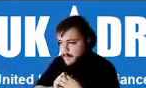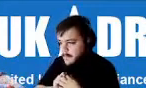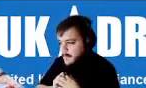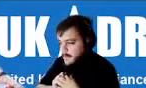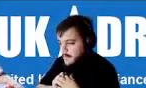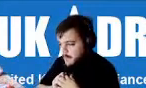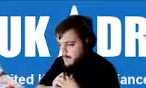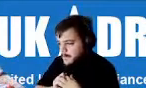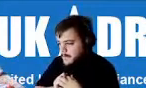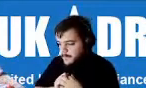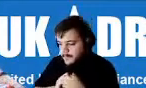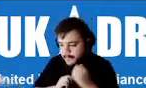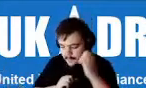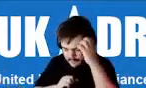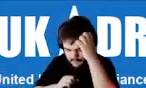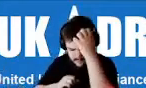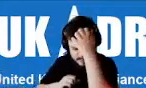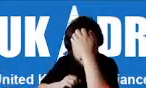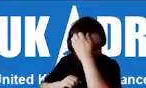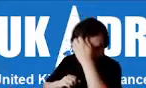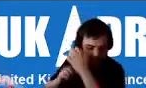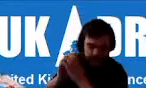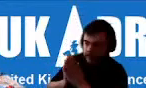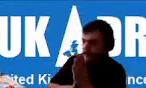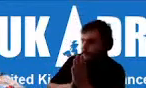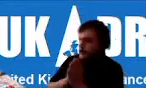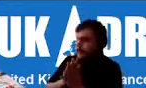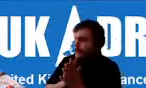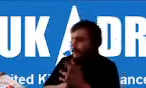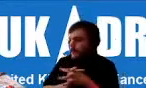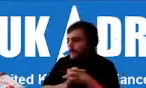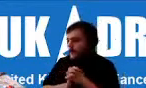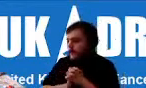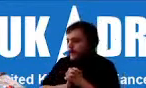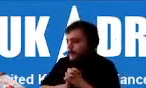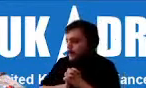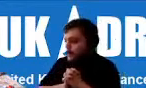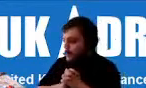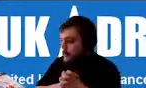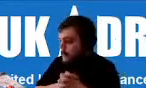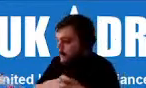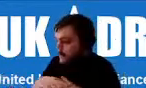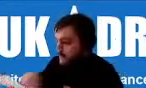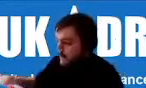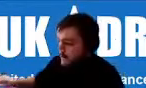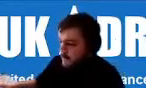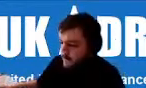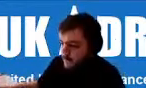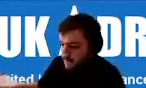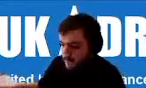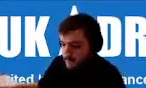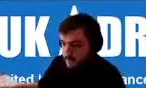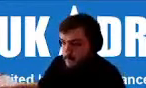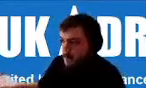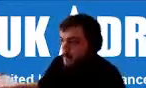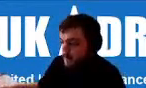I think that's everything. So that's all from me. I will stop sharing